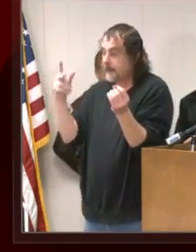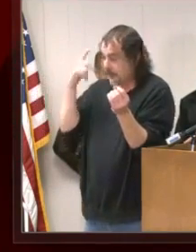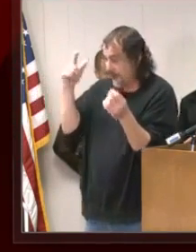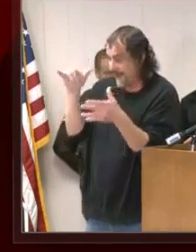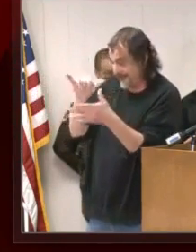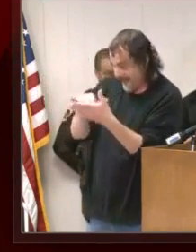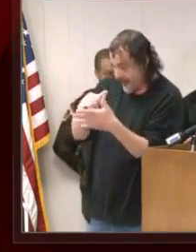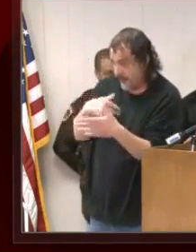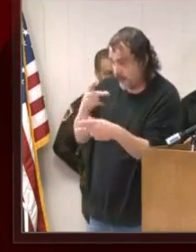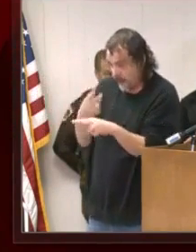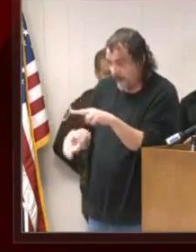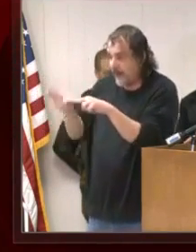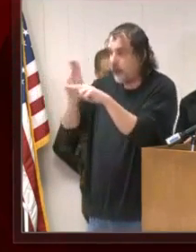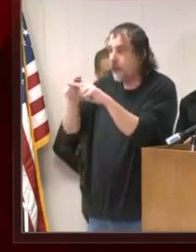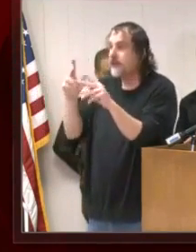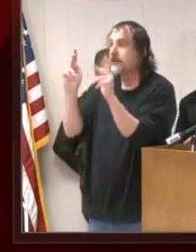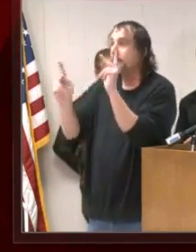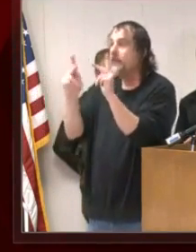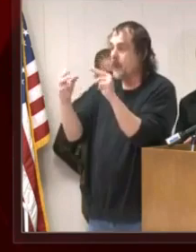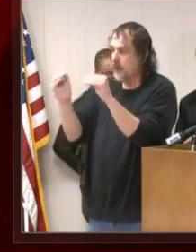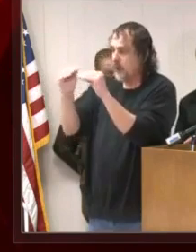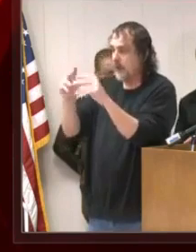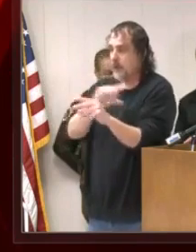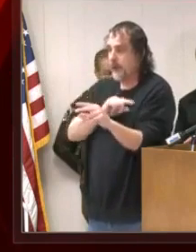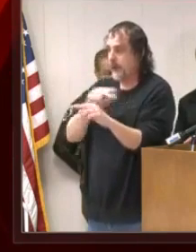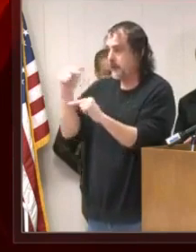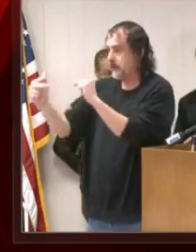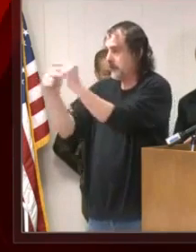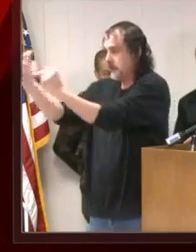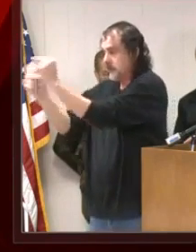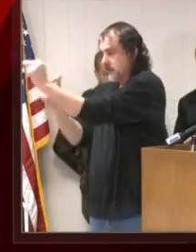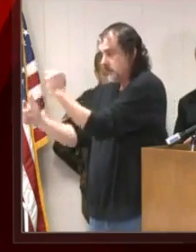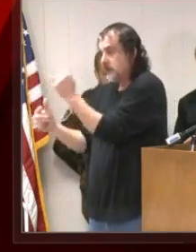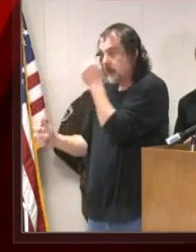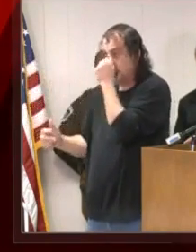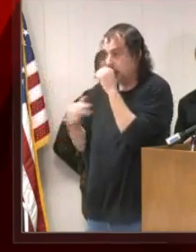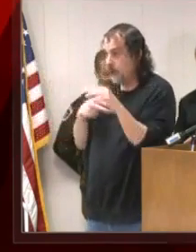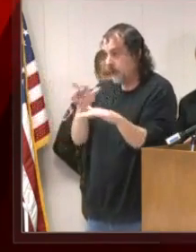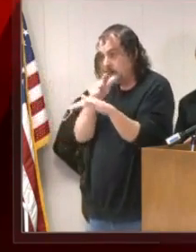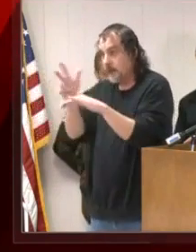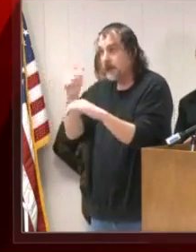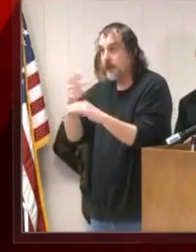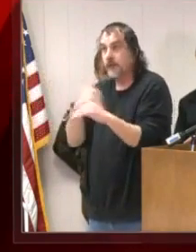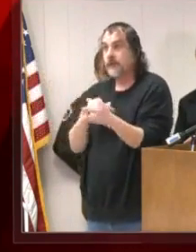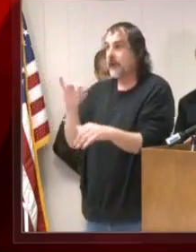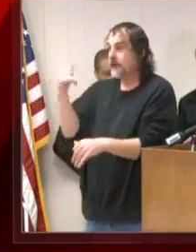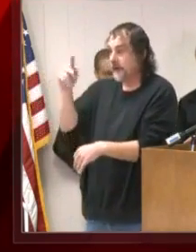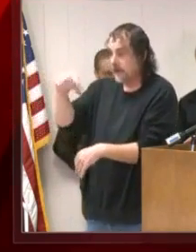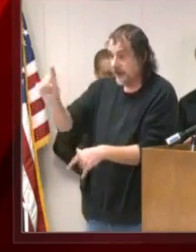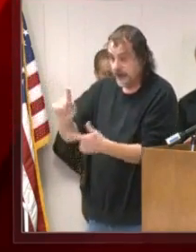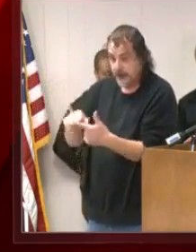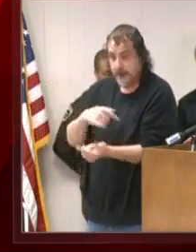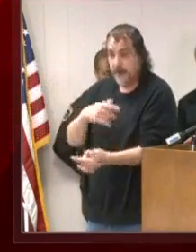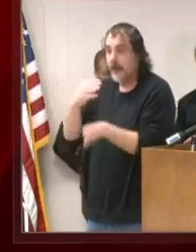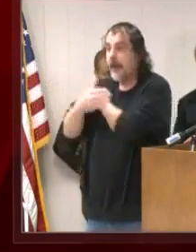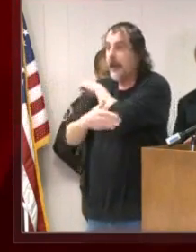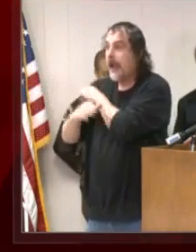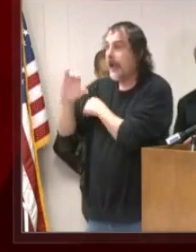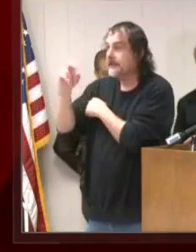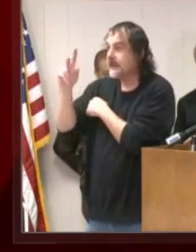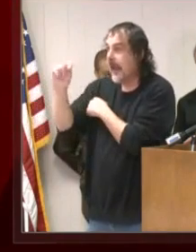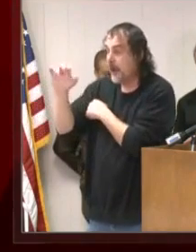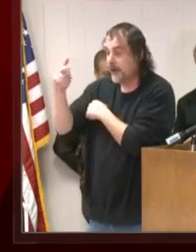concerns, we have increased our manpower up there. So if you go in that area, you're going to see Jackson Police Department, Hinds County Sheriff